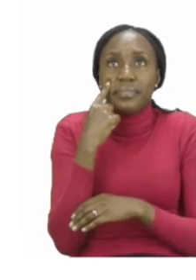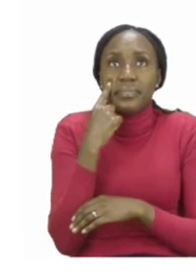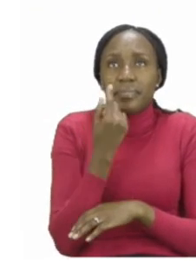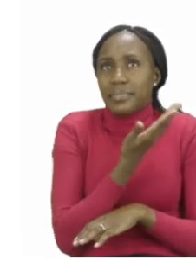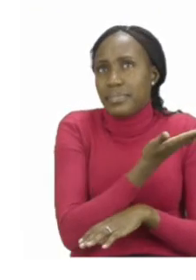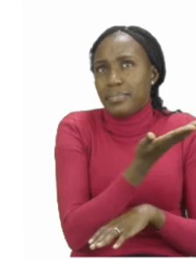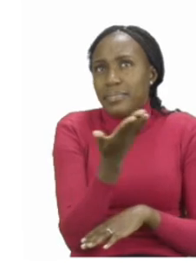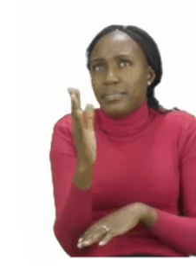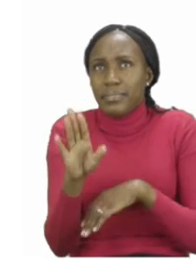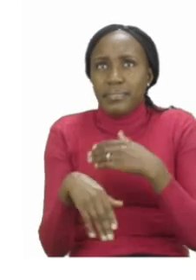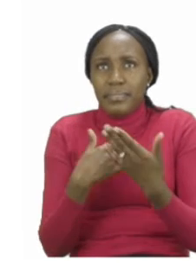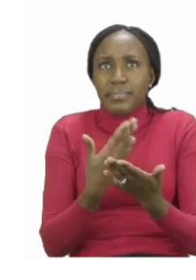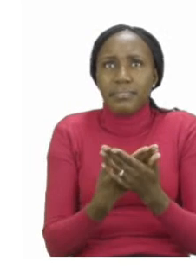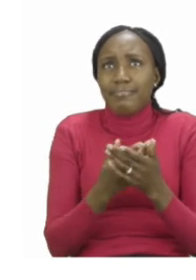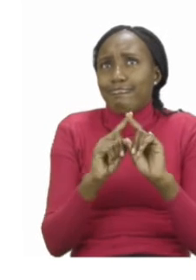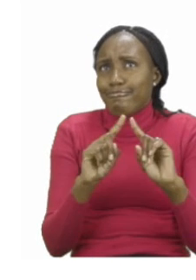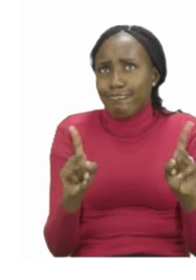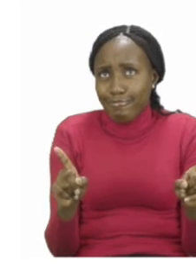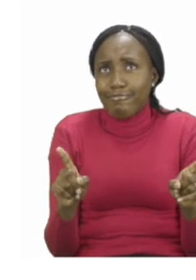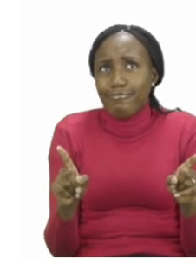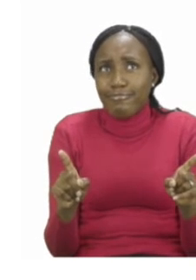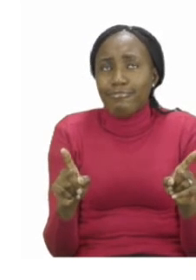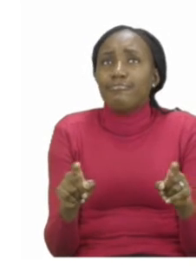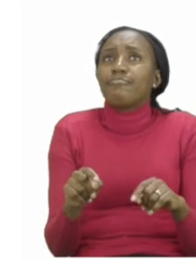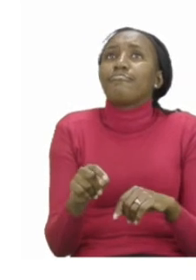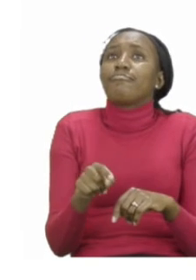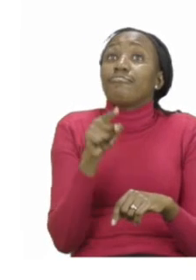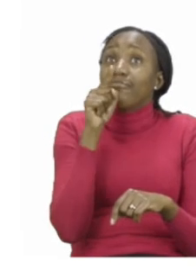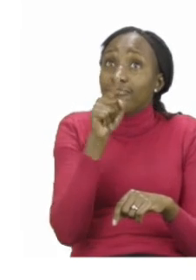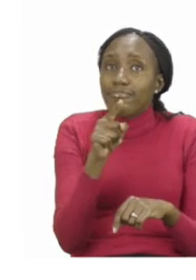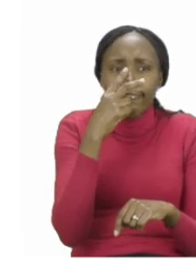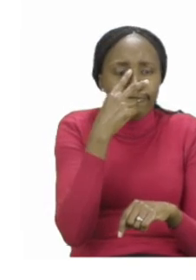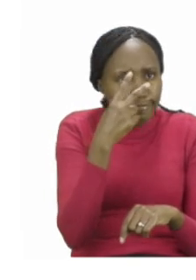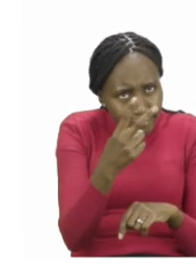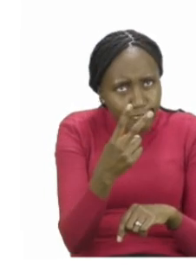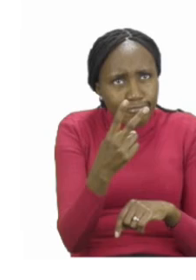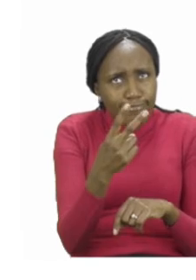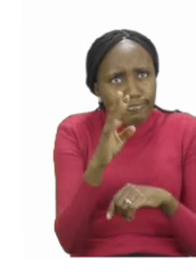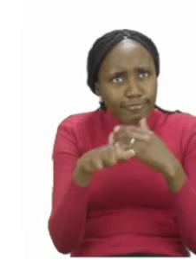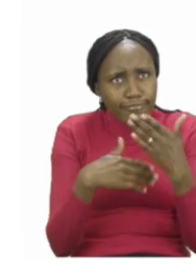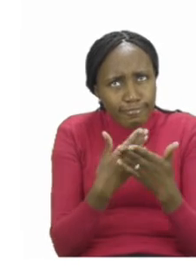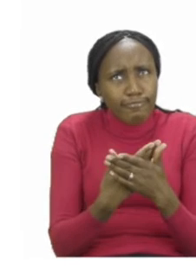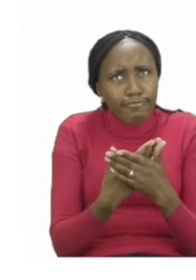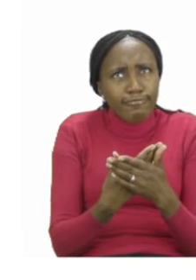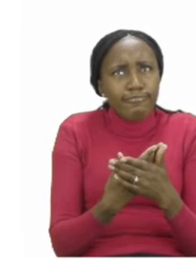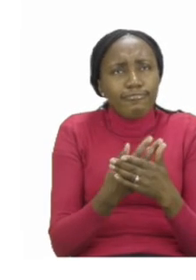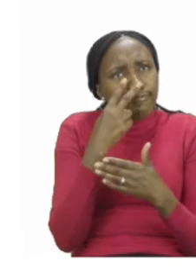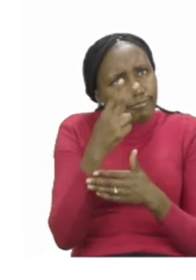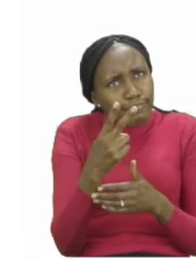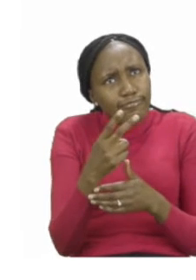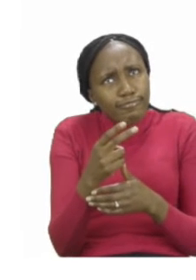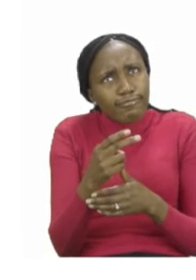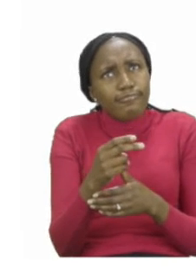pictures are different. Now you have to go ahead and look at your pictures to see